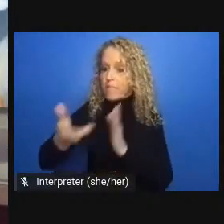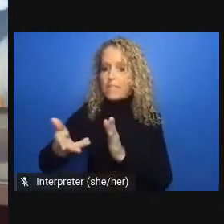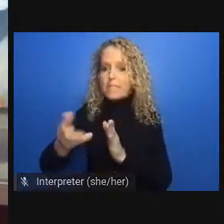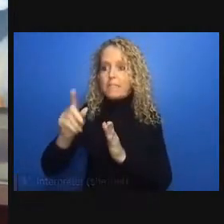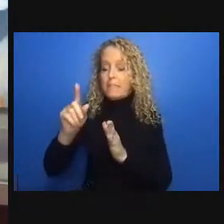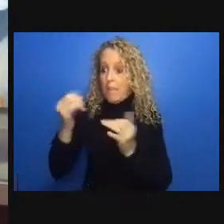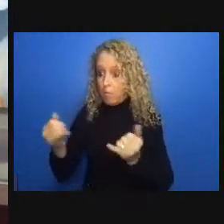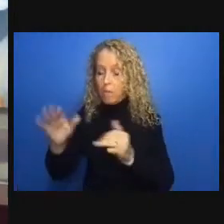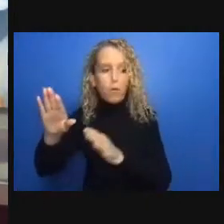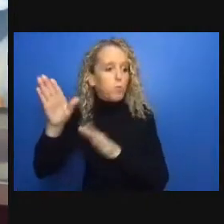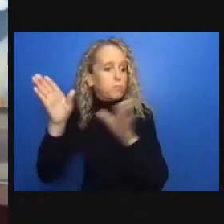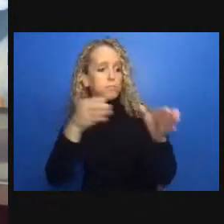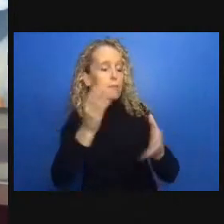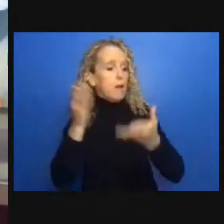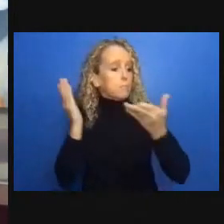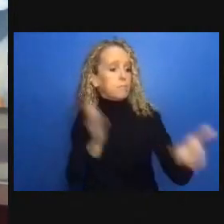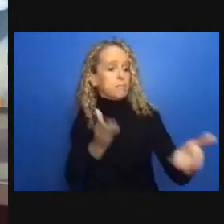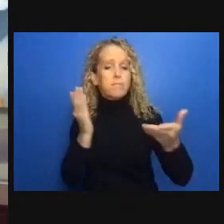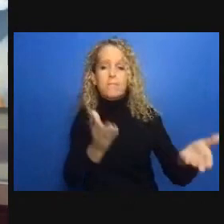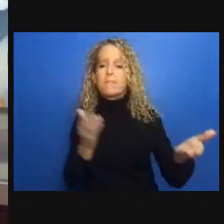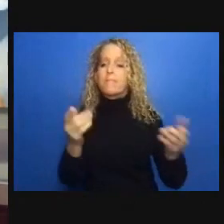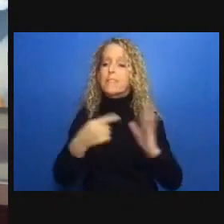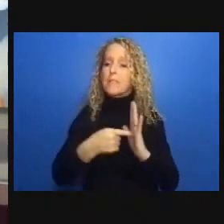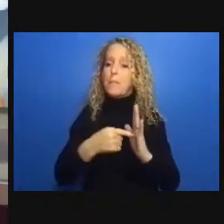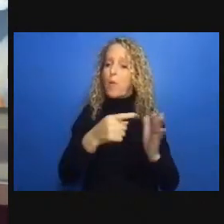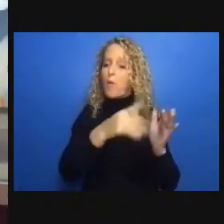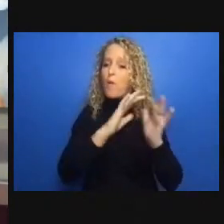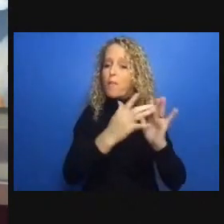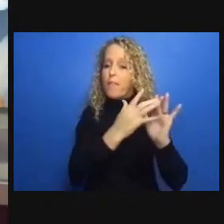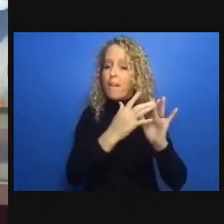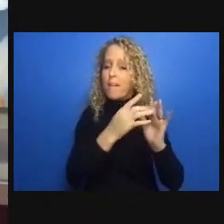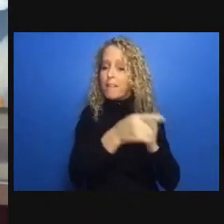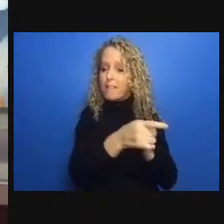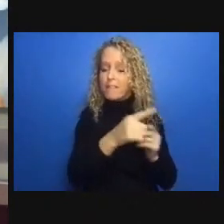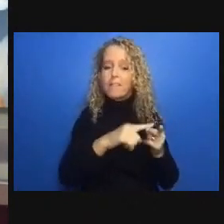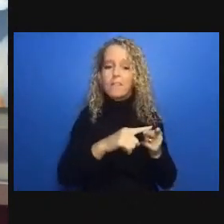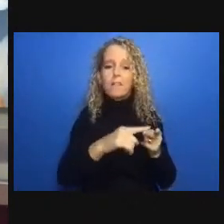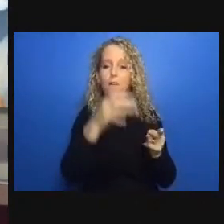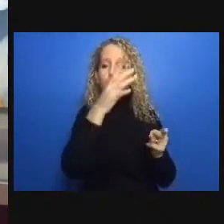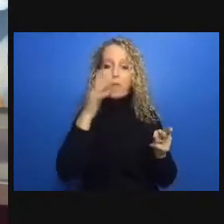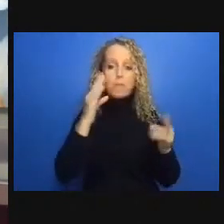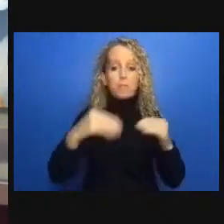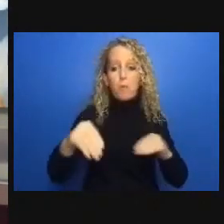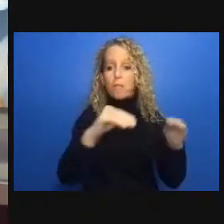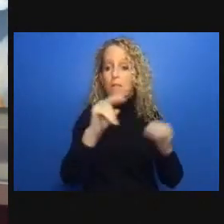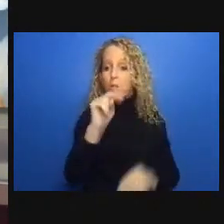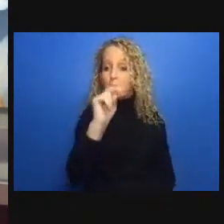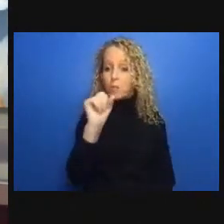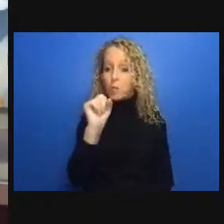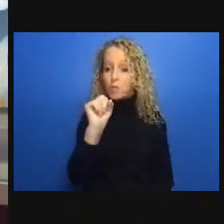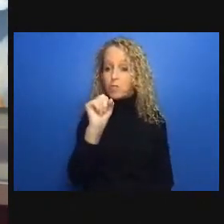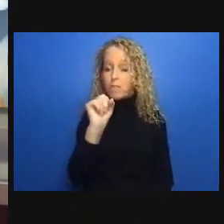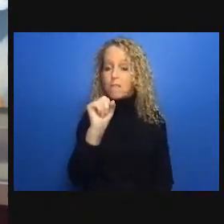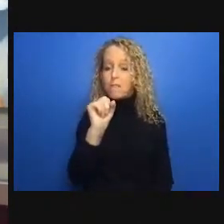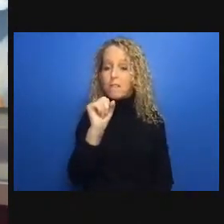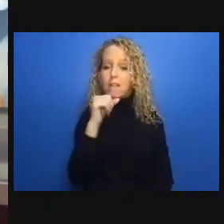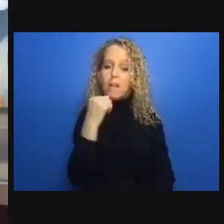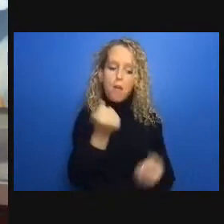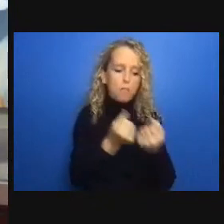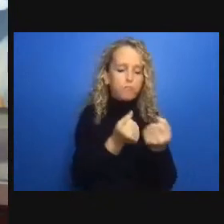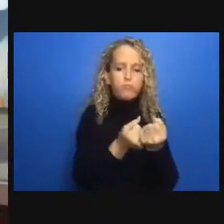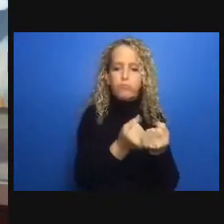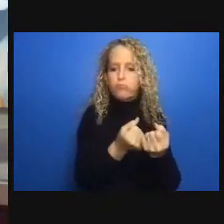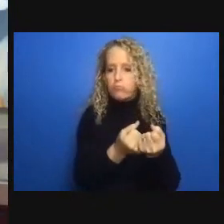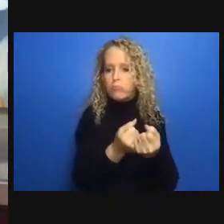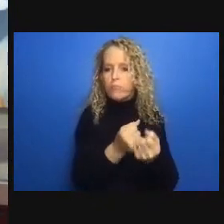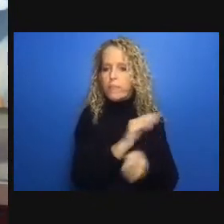direct to market shifting to online platforms, farmers markets of Nova Scotia supporting their members and ensuring